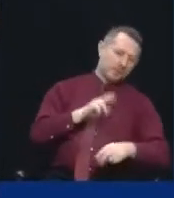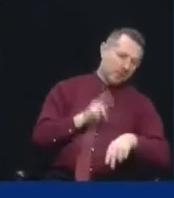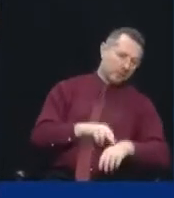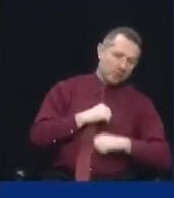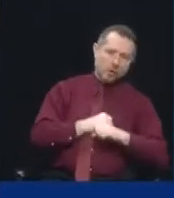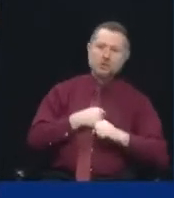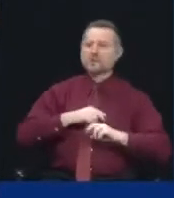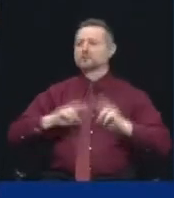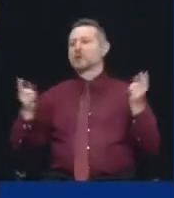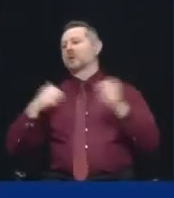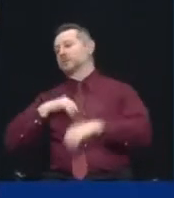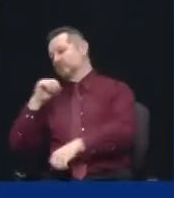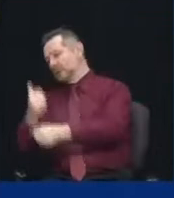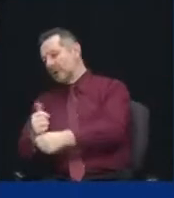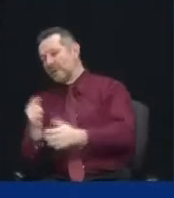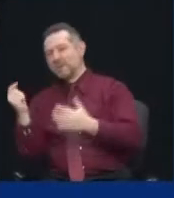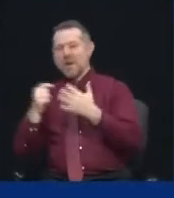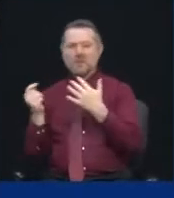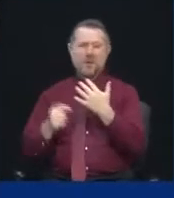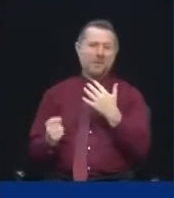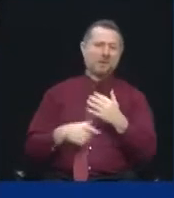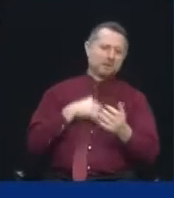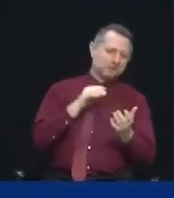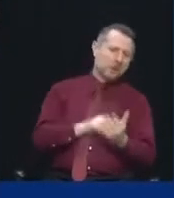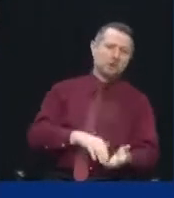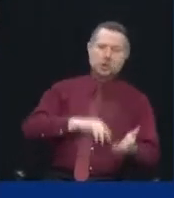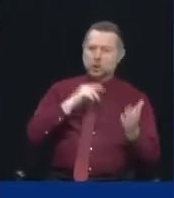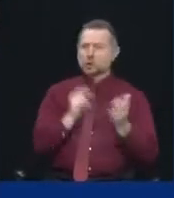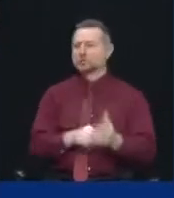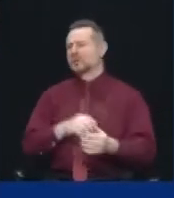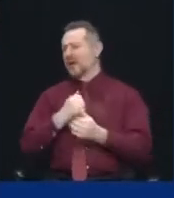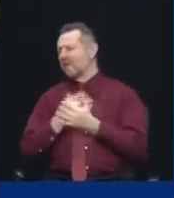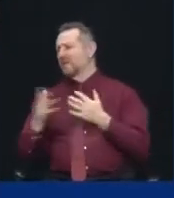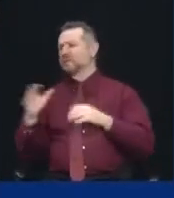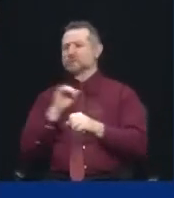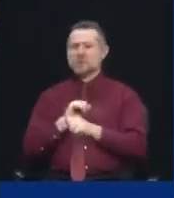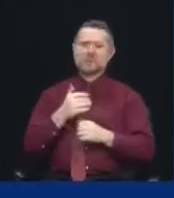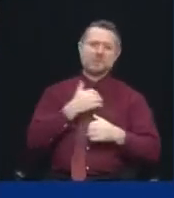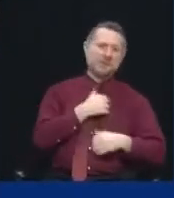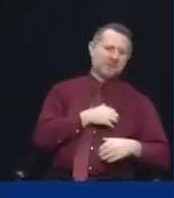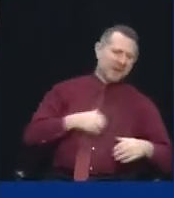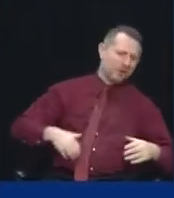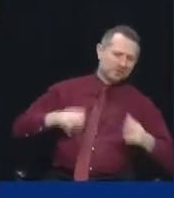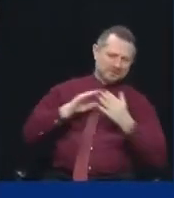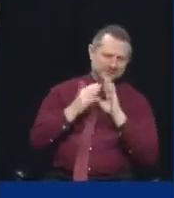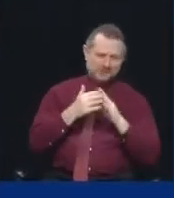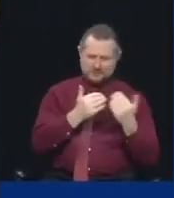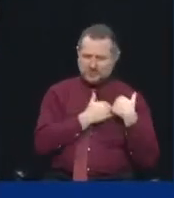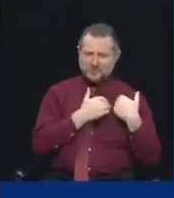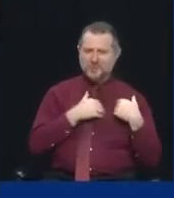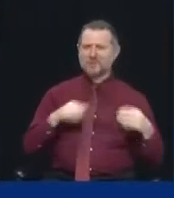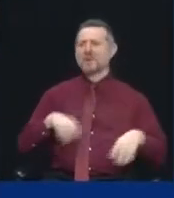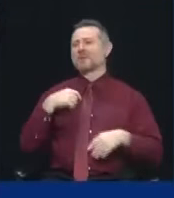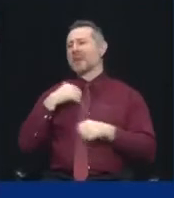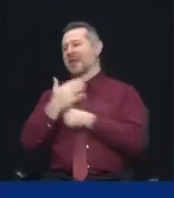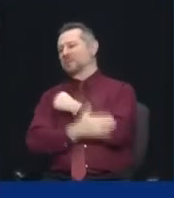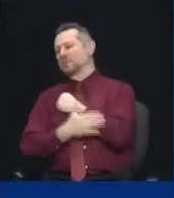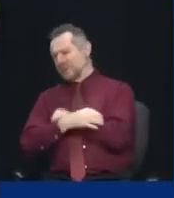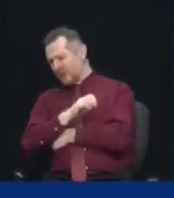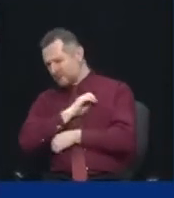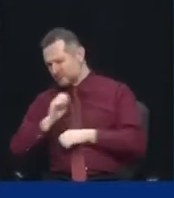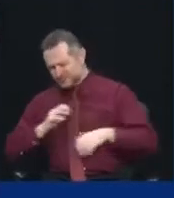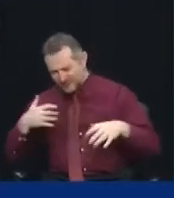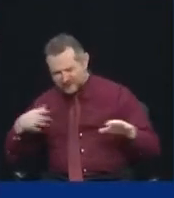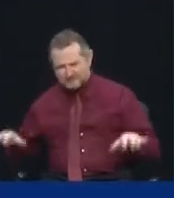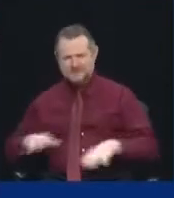heroic. All the health officials can do their job. The mayor can do his job. The county executive can do his job. The